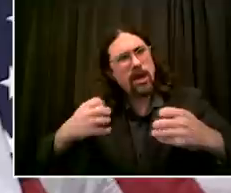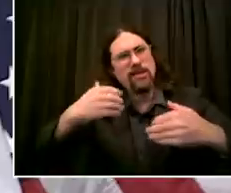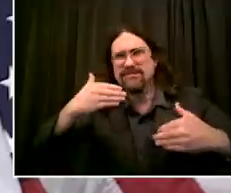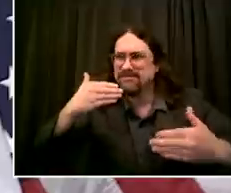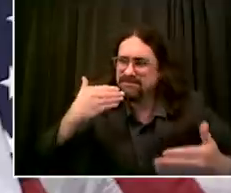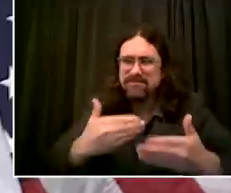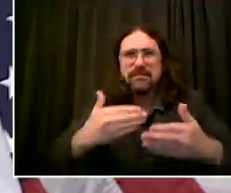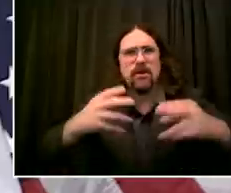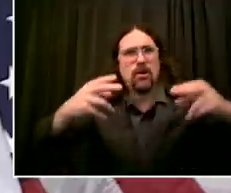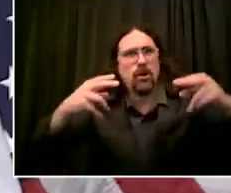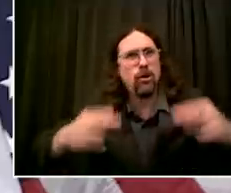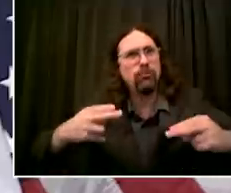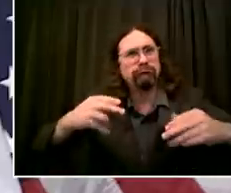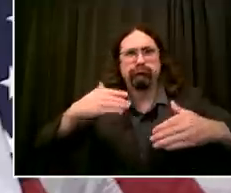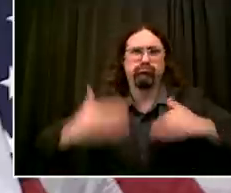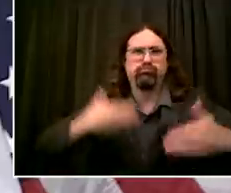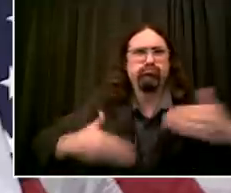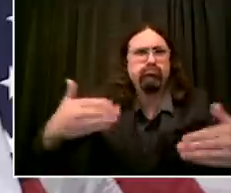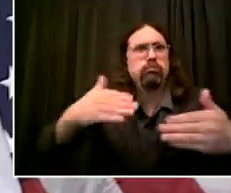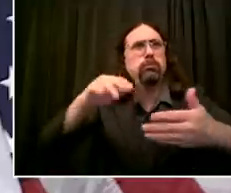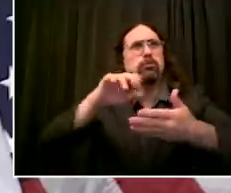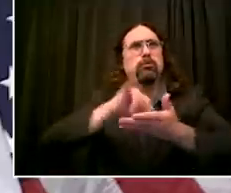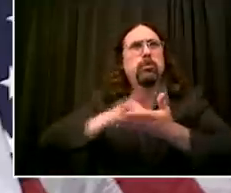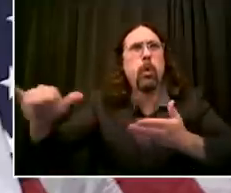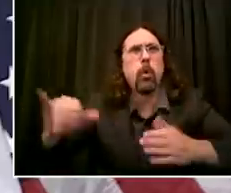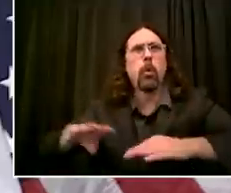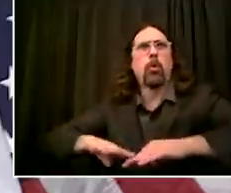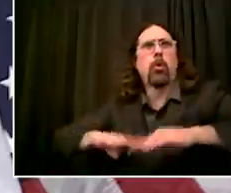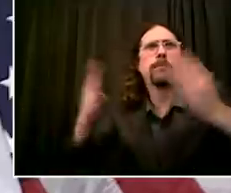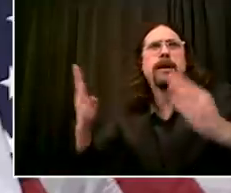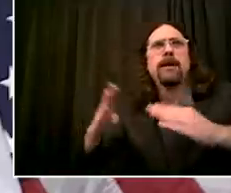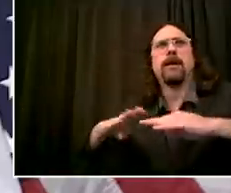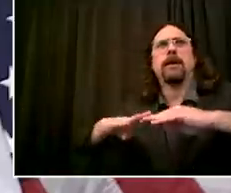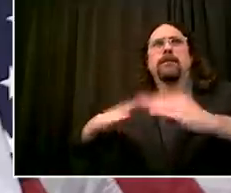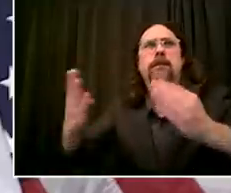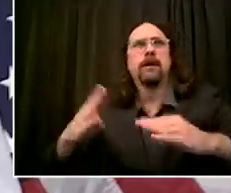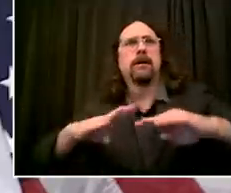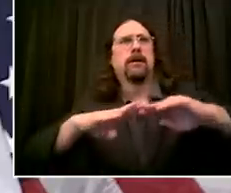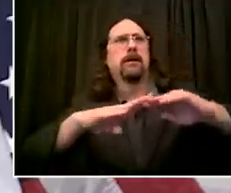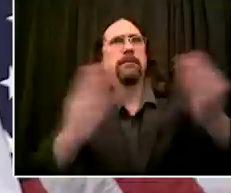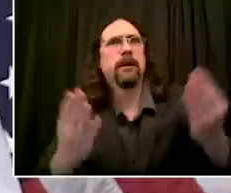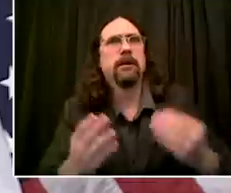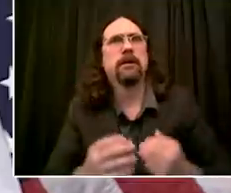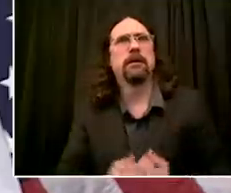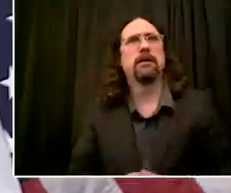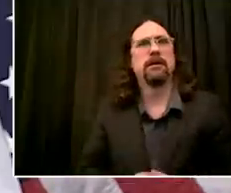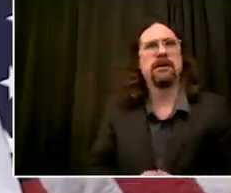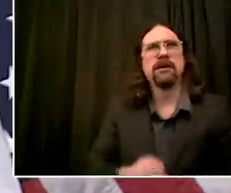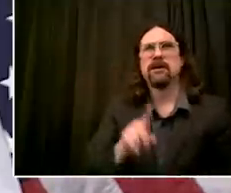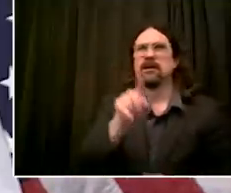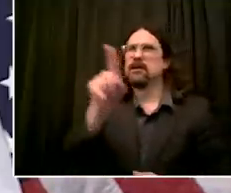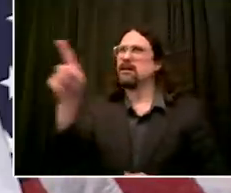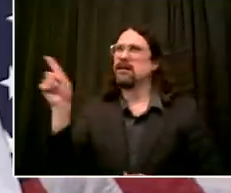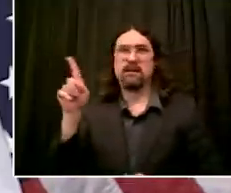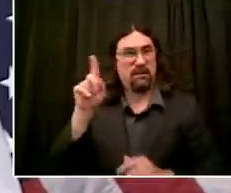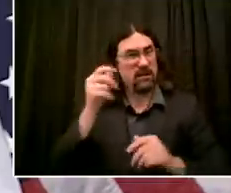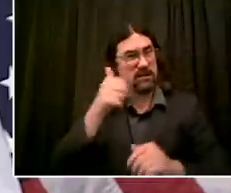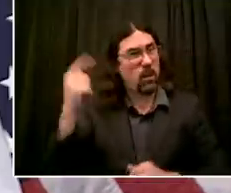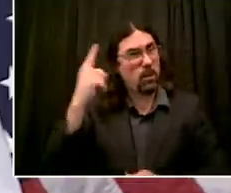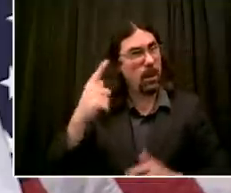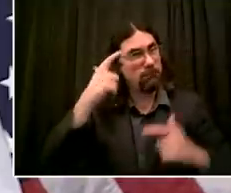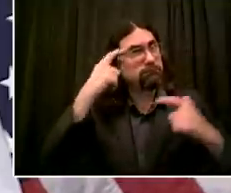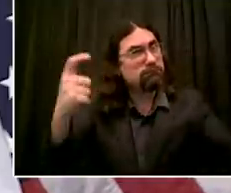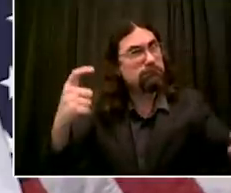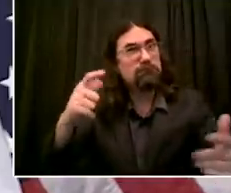to ignore the everyday working people of the city who believe in the city, who fought through stuff you couldn't even imagine in the South Bronx in the 1980s,